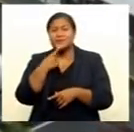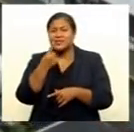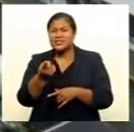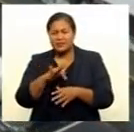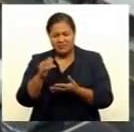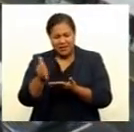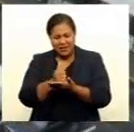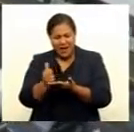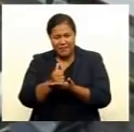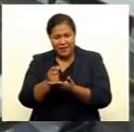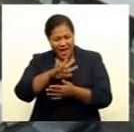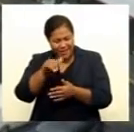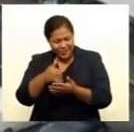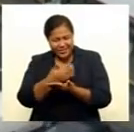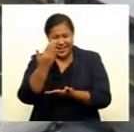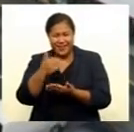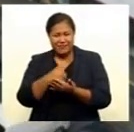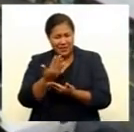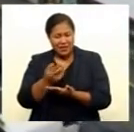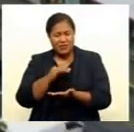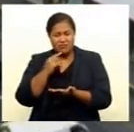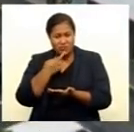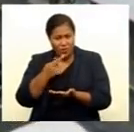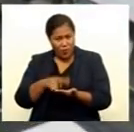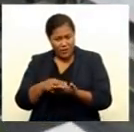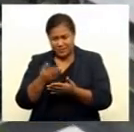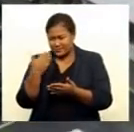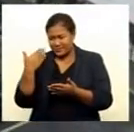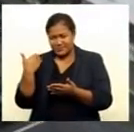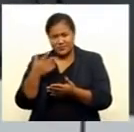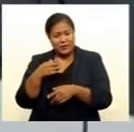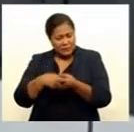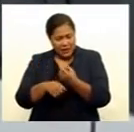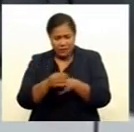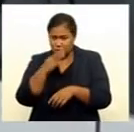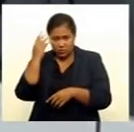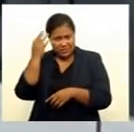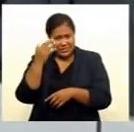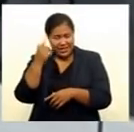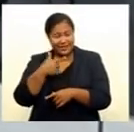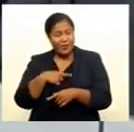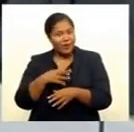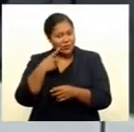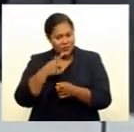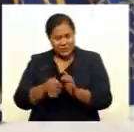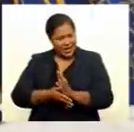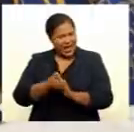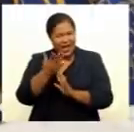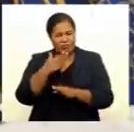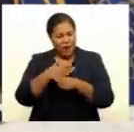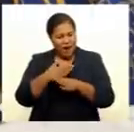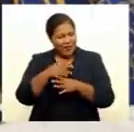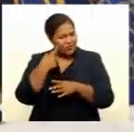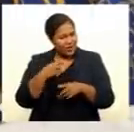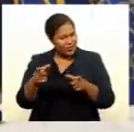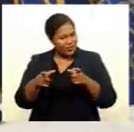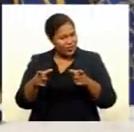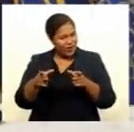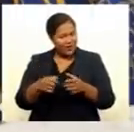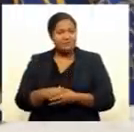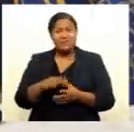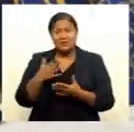cases recorded on a daily basis in the past week is concerning, despite Fiji's high recovery rate. Many have contracted the